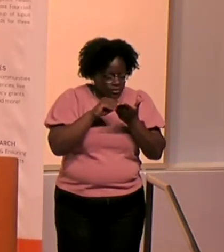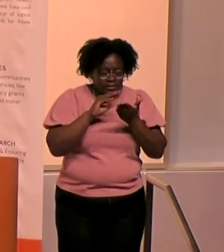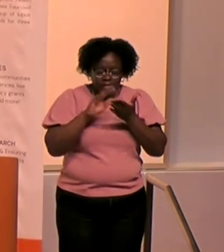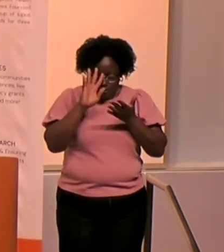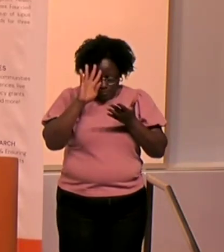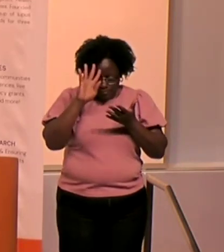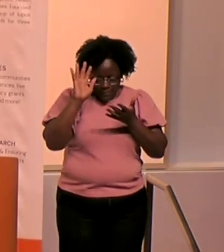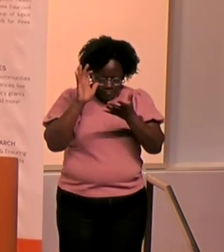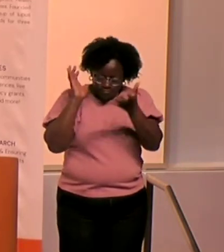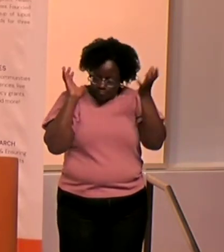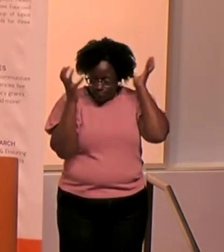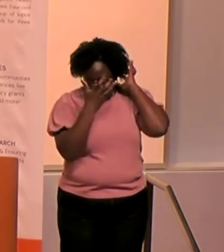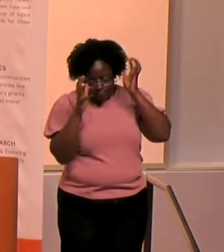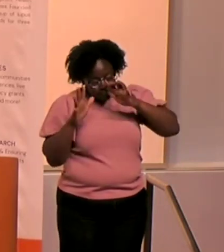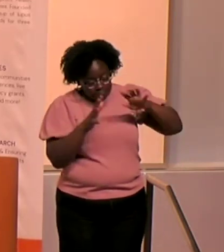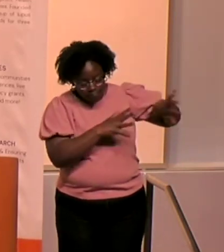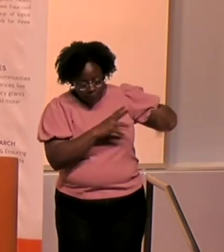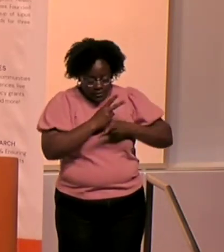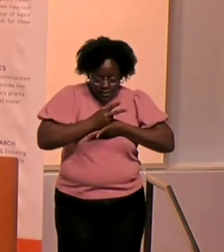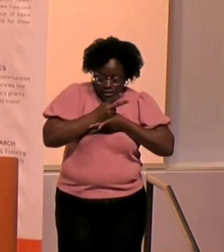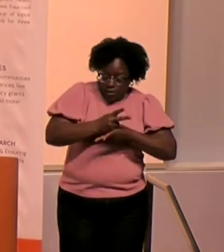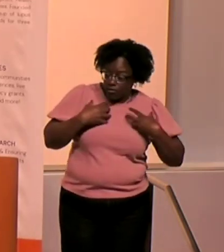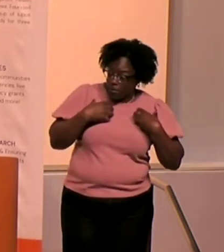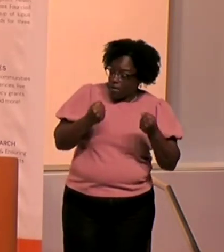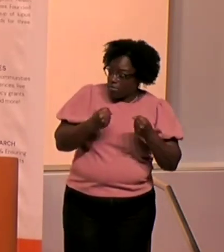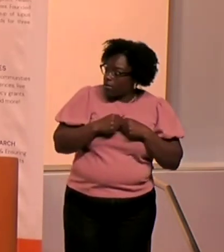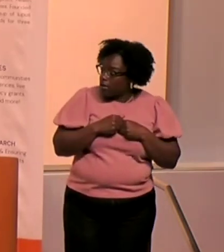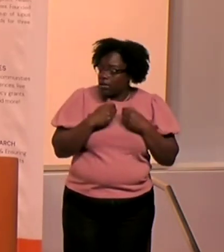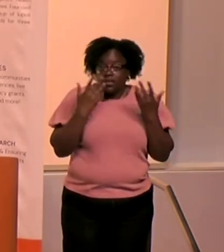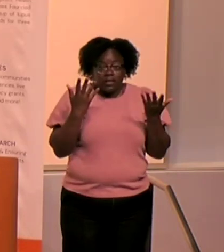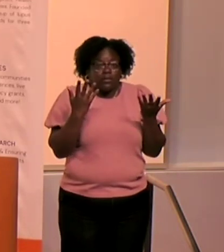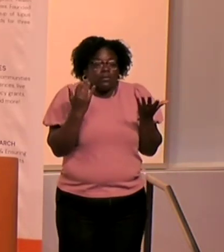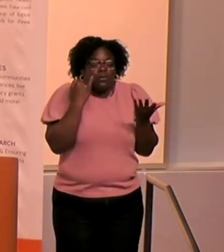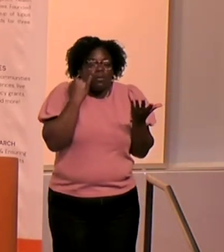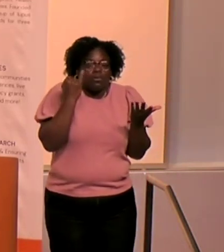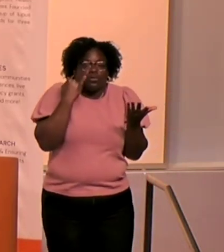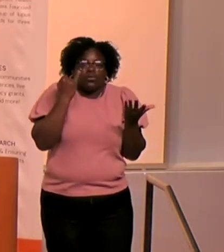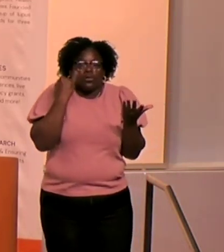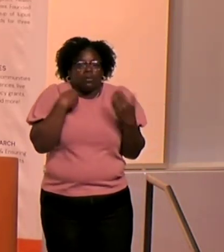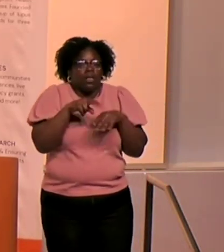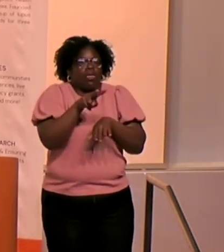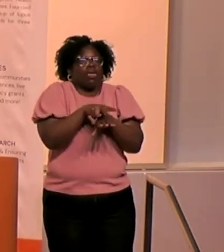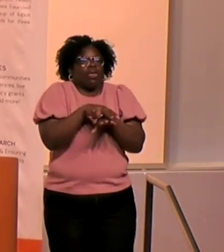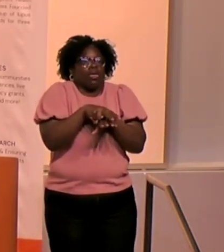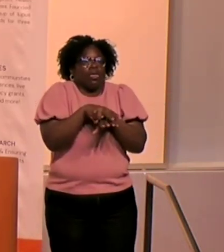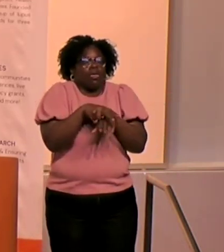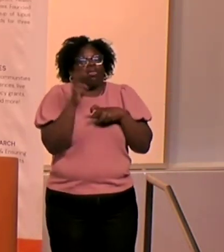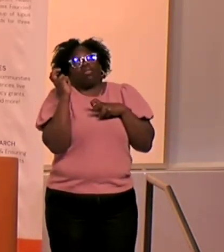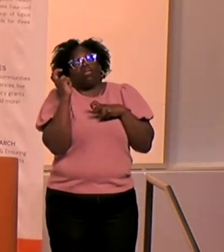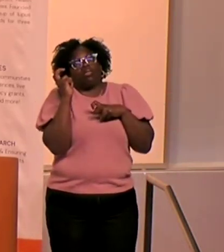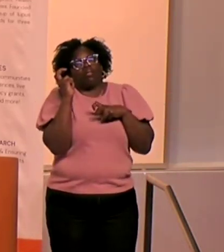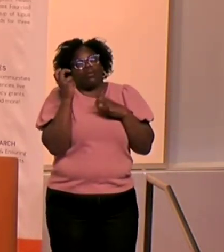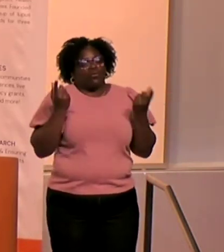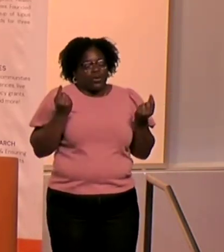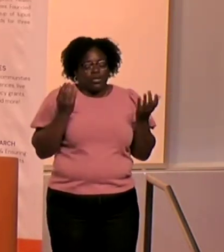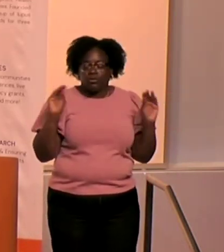that thought aside and I need to take care of myself. Otherwise, what good am I just laying in bed then?